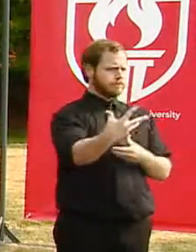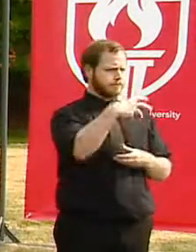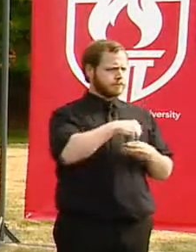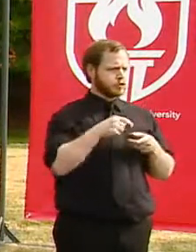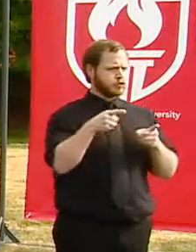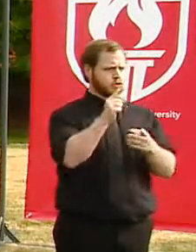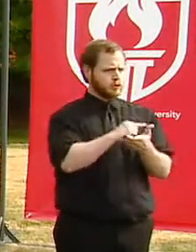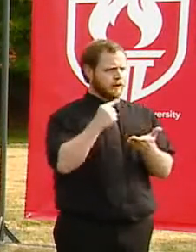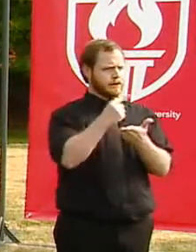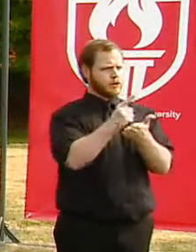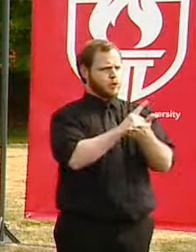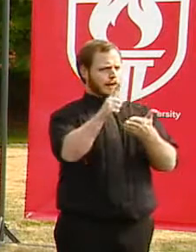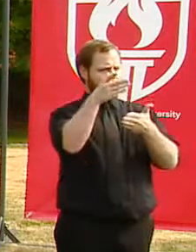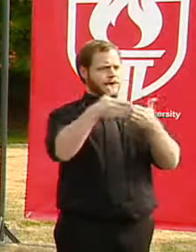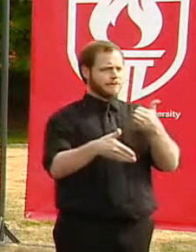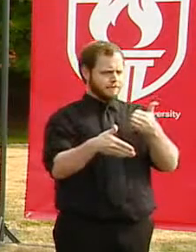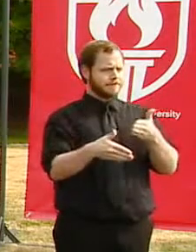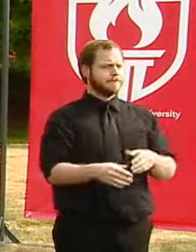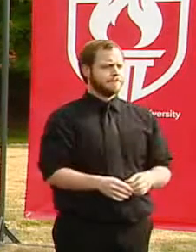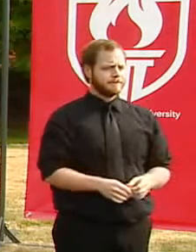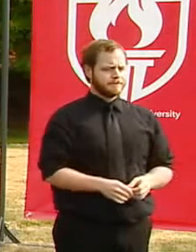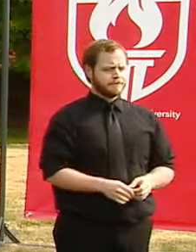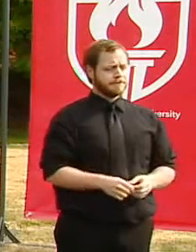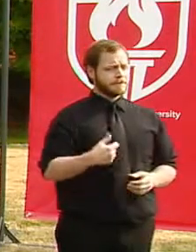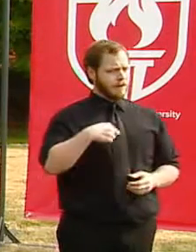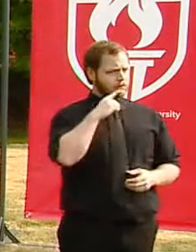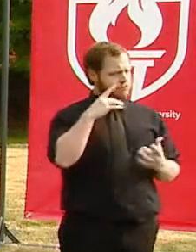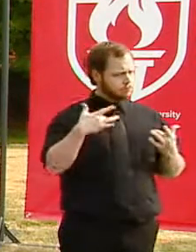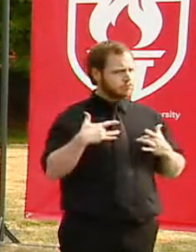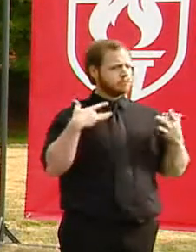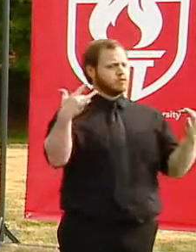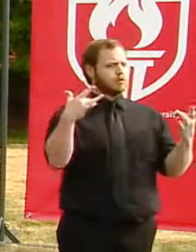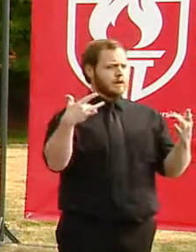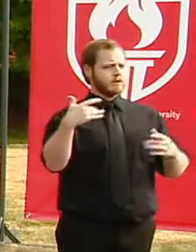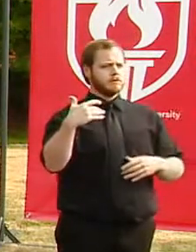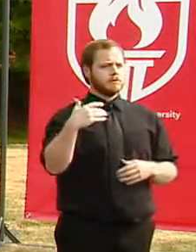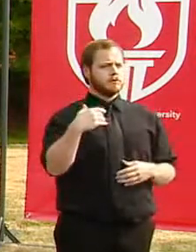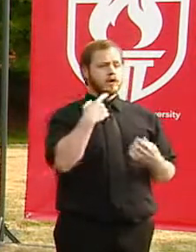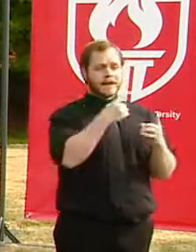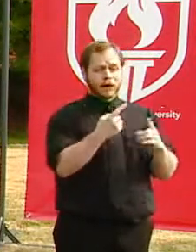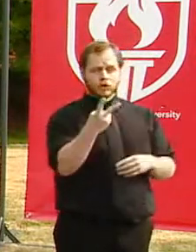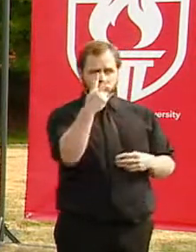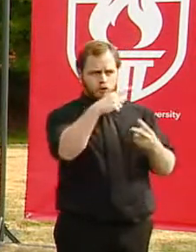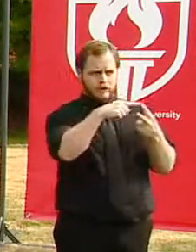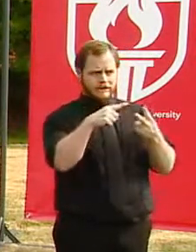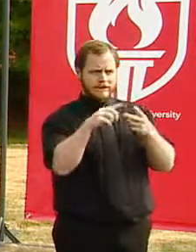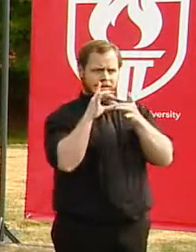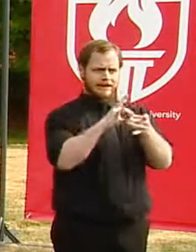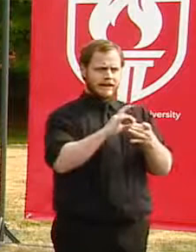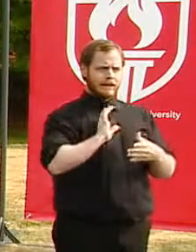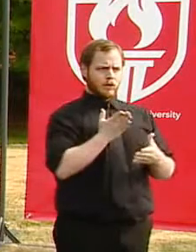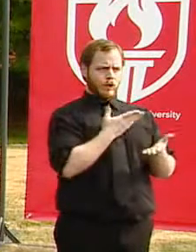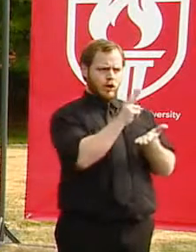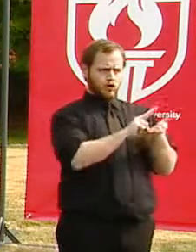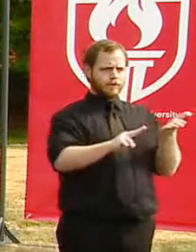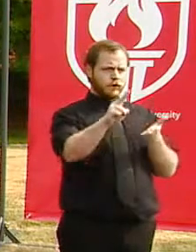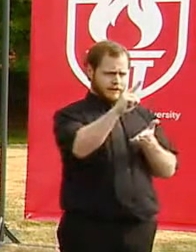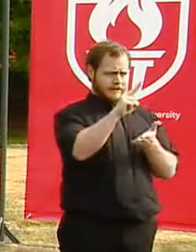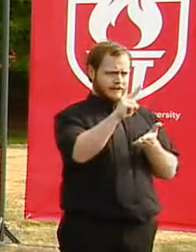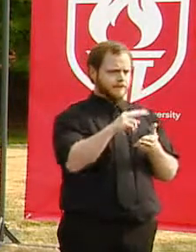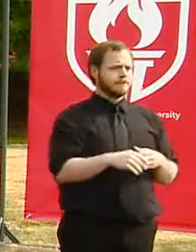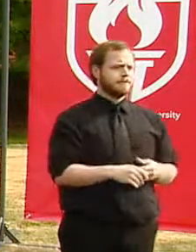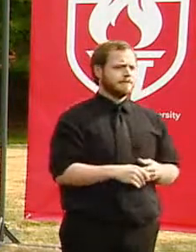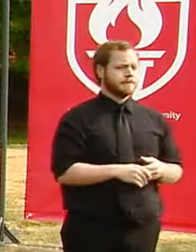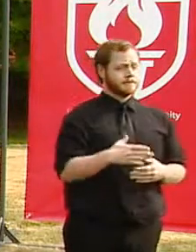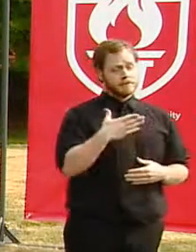during commencement weekend. I'm thrilled to make two exciting announcements related to our university.